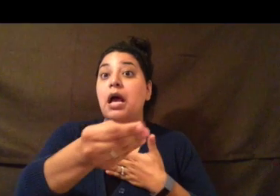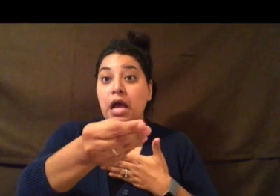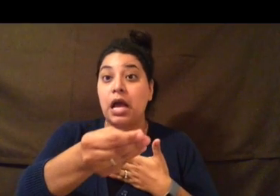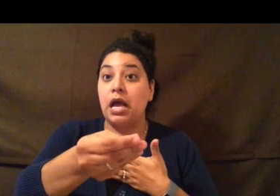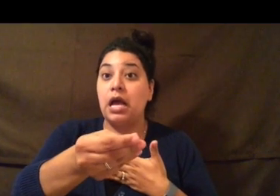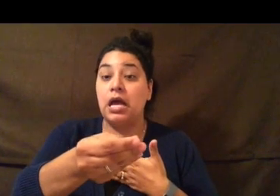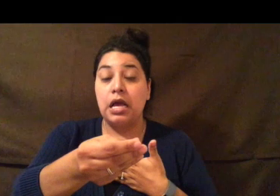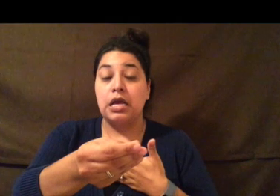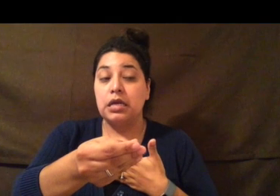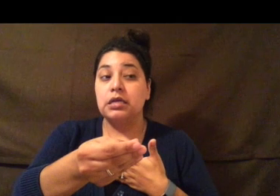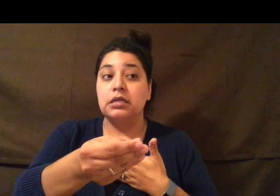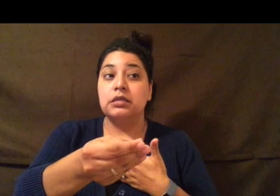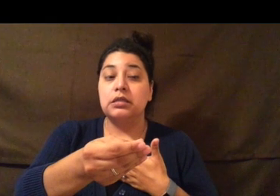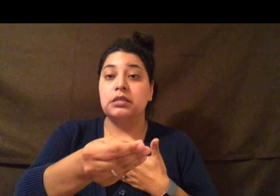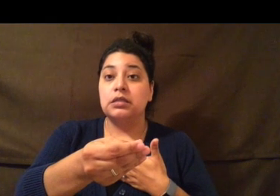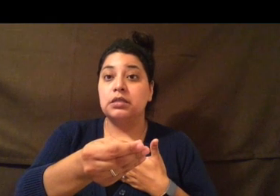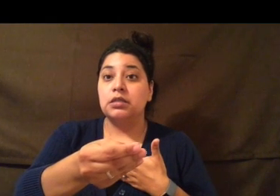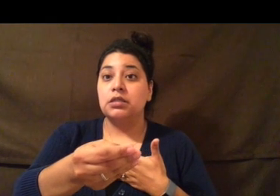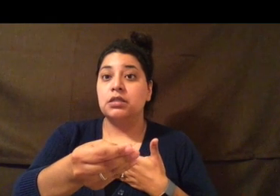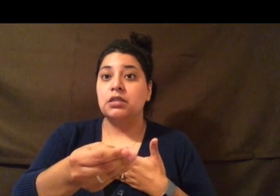to buy